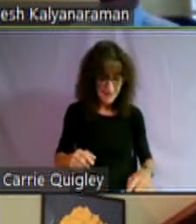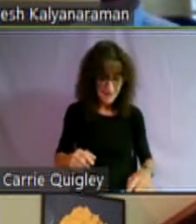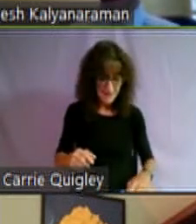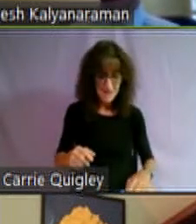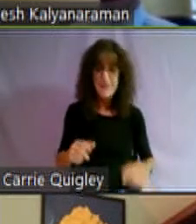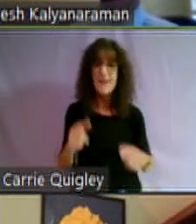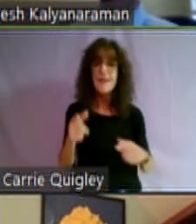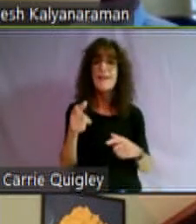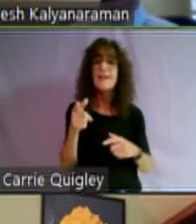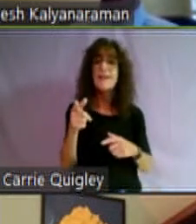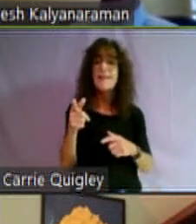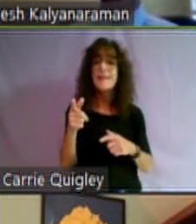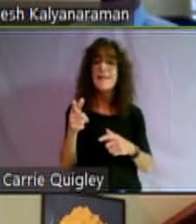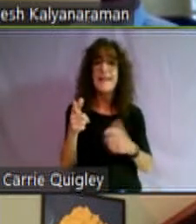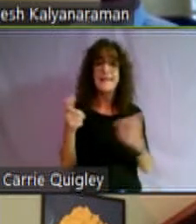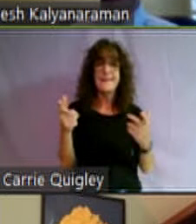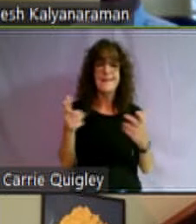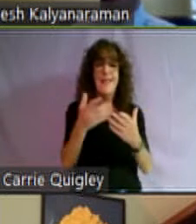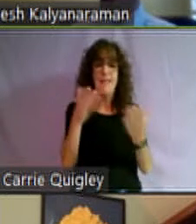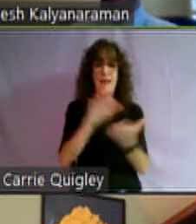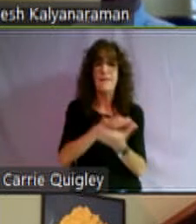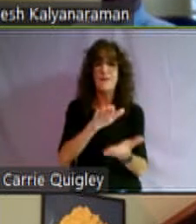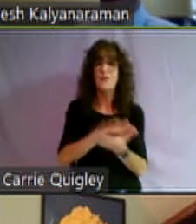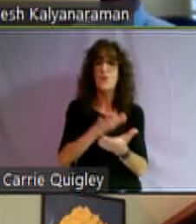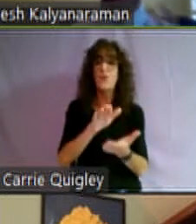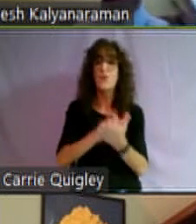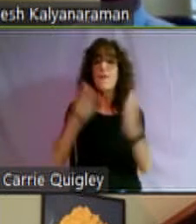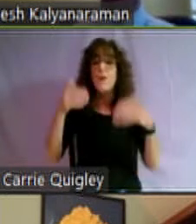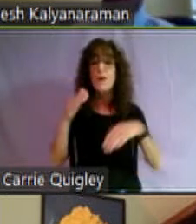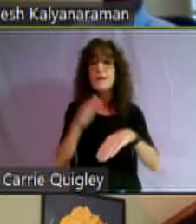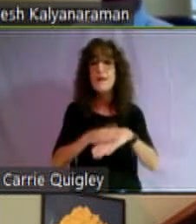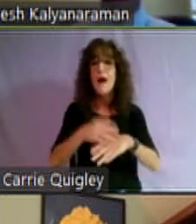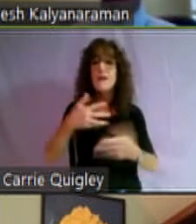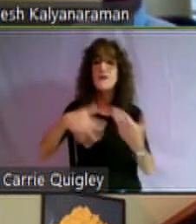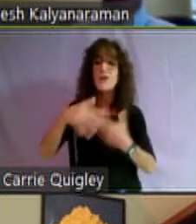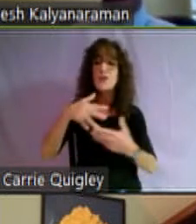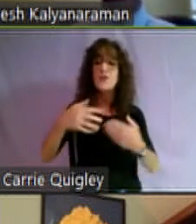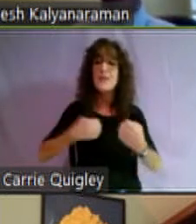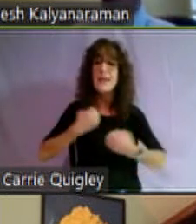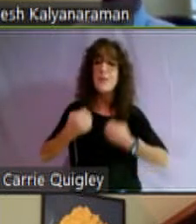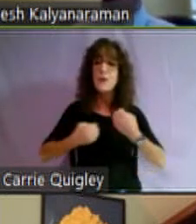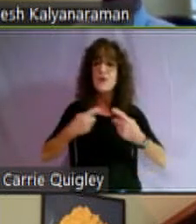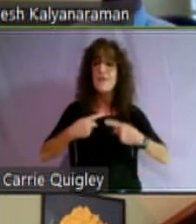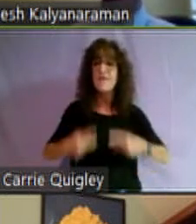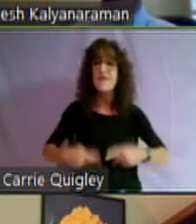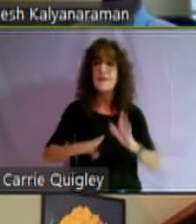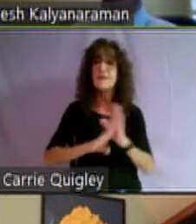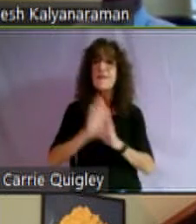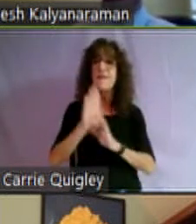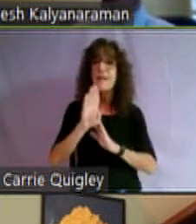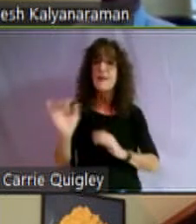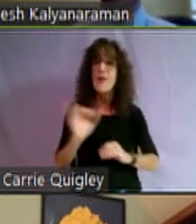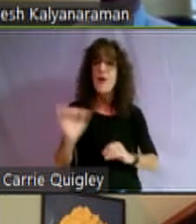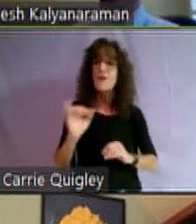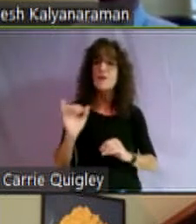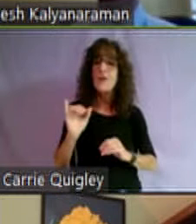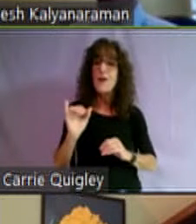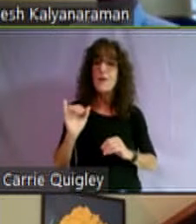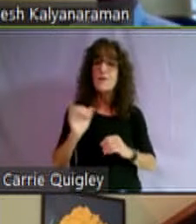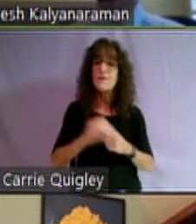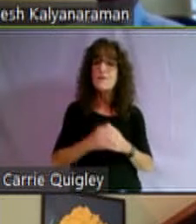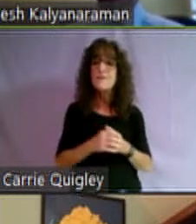large part of the content of school is geared towards the social, emotional, and the physical development in addition to the cognitive